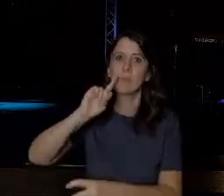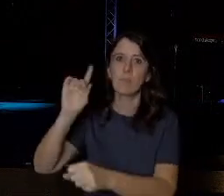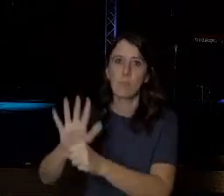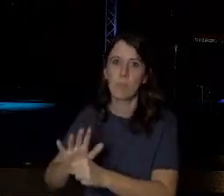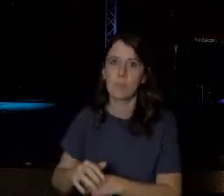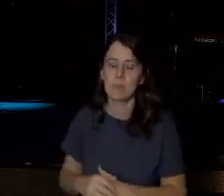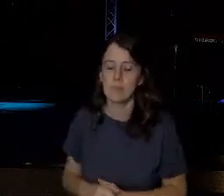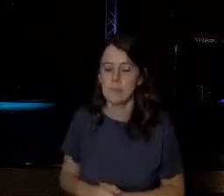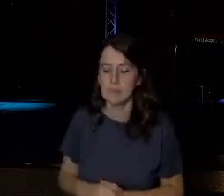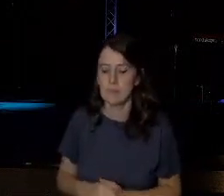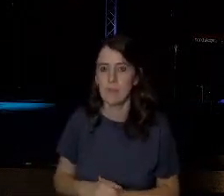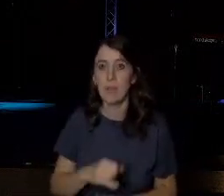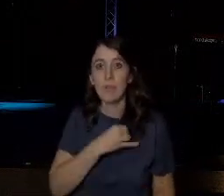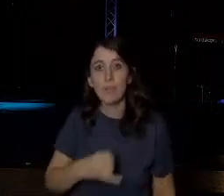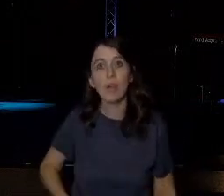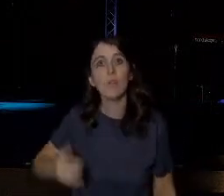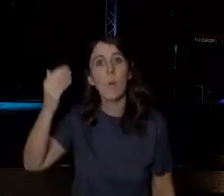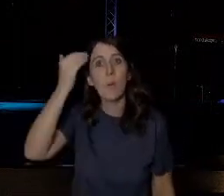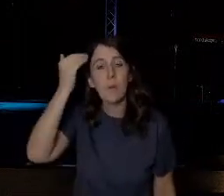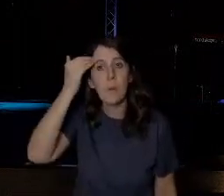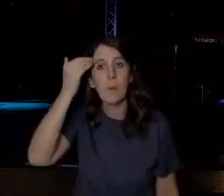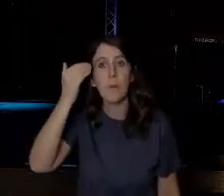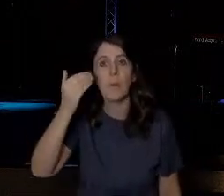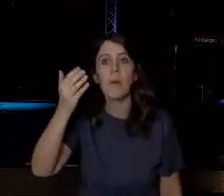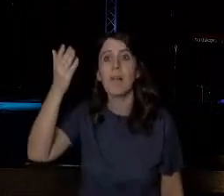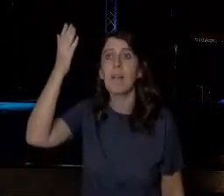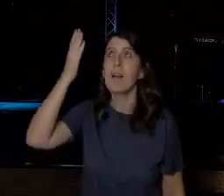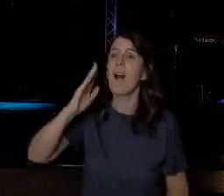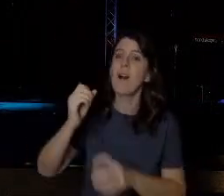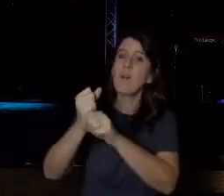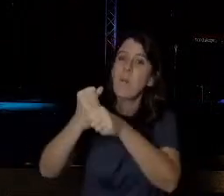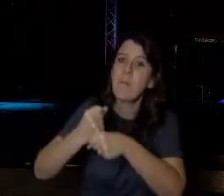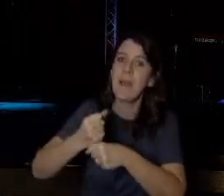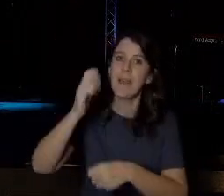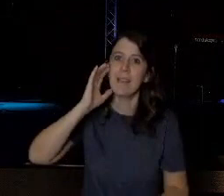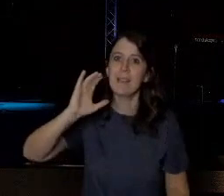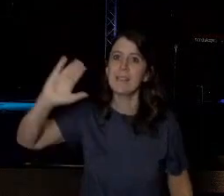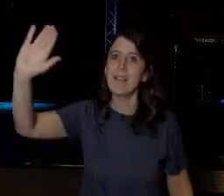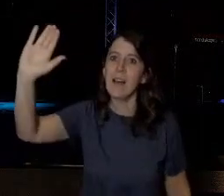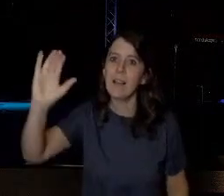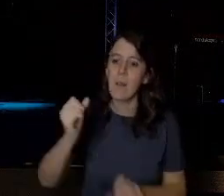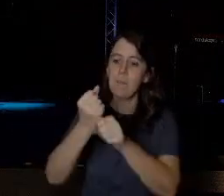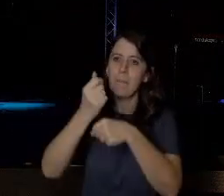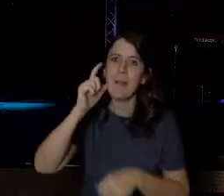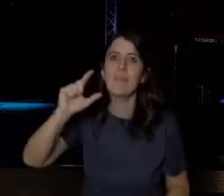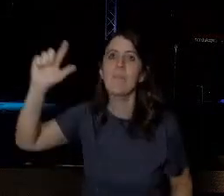Joshua knew that the one who created the sun and the moon could probably do something about it.